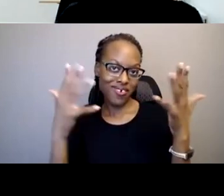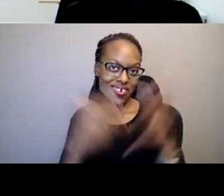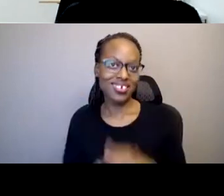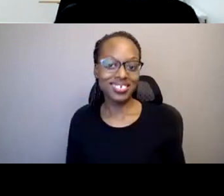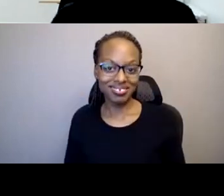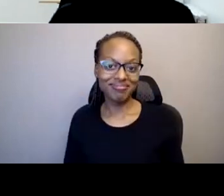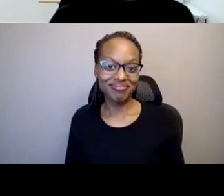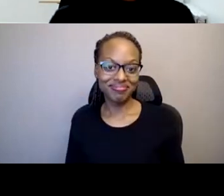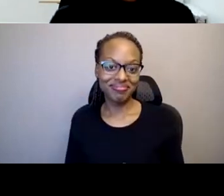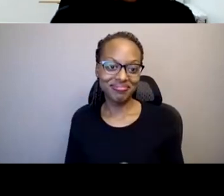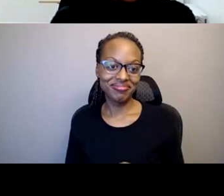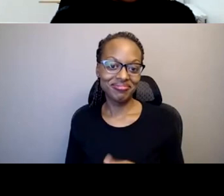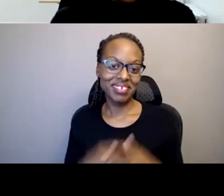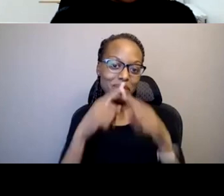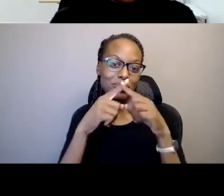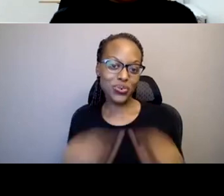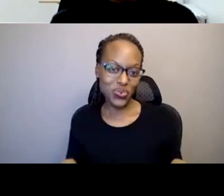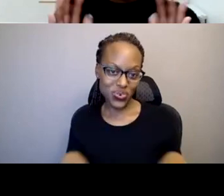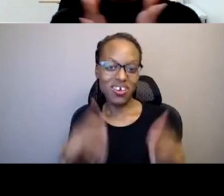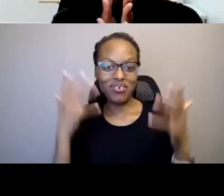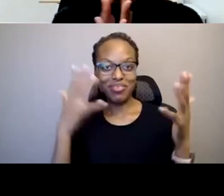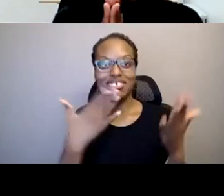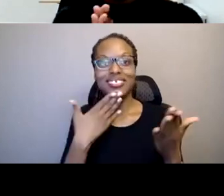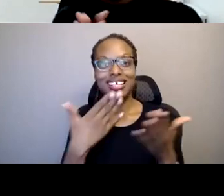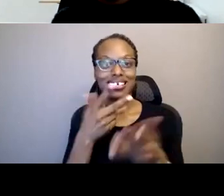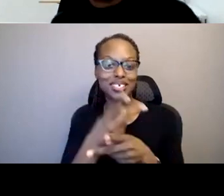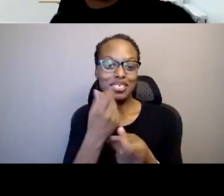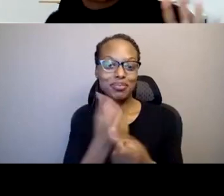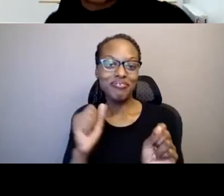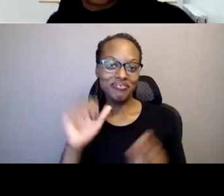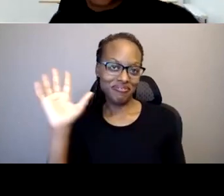off mute and celebrate. All right, stay safe. Bye, everyone. Bye. Thank you.